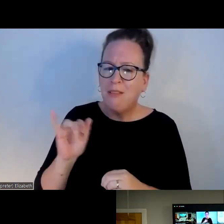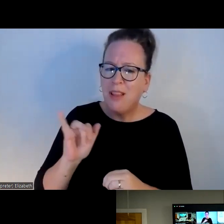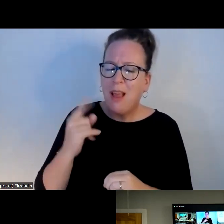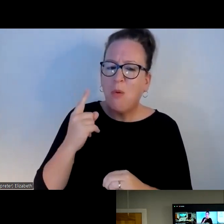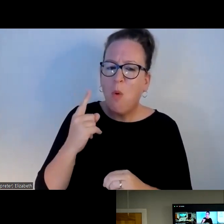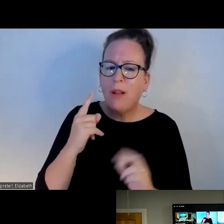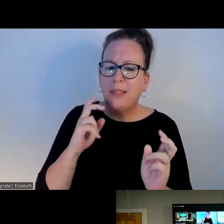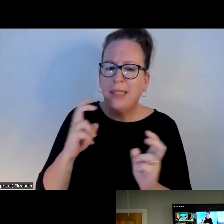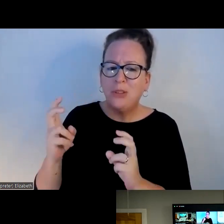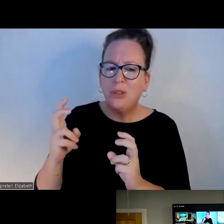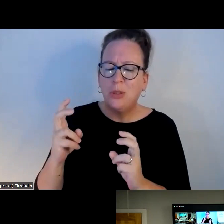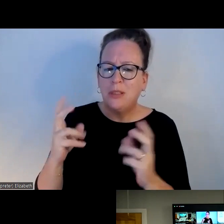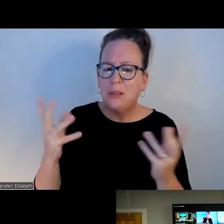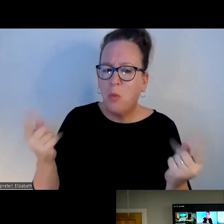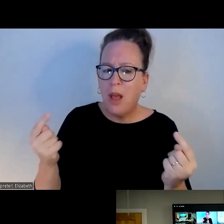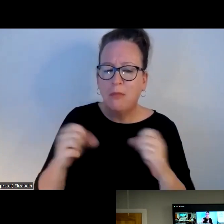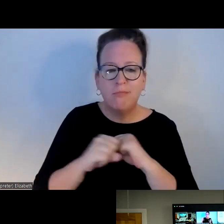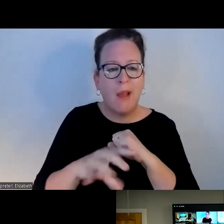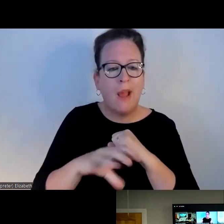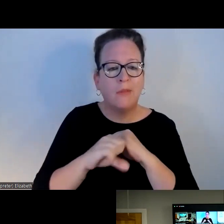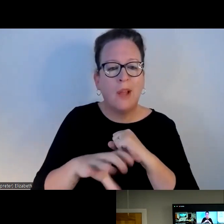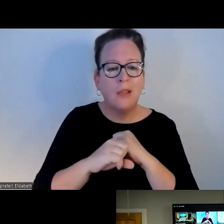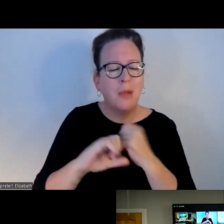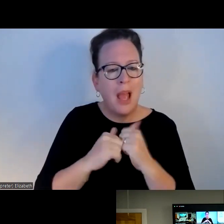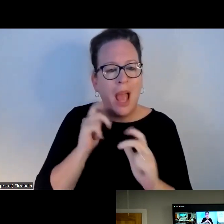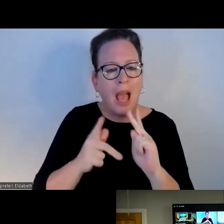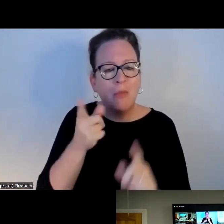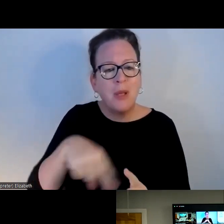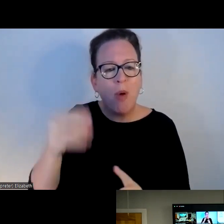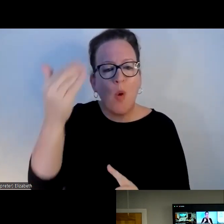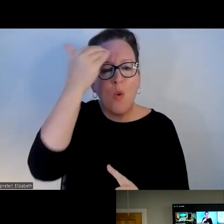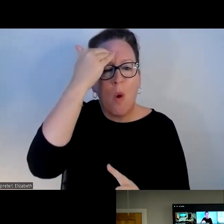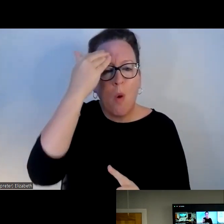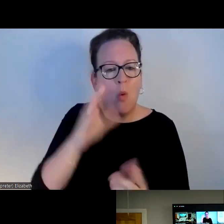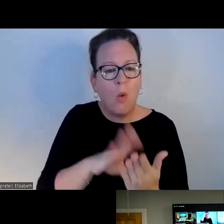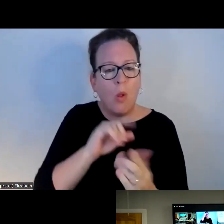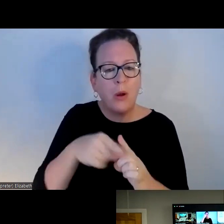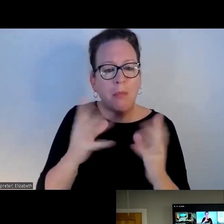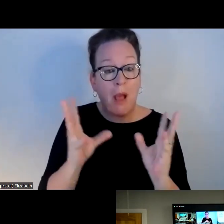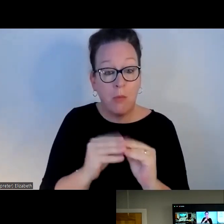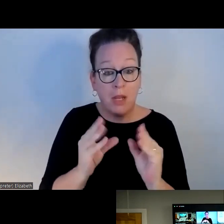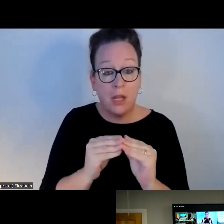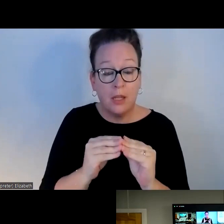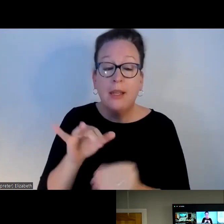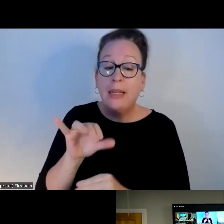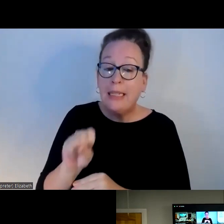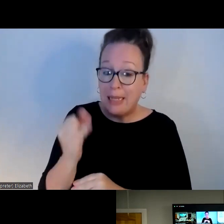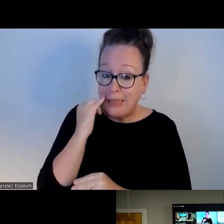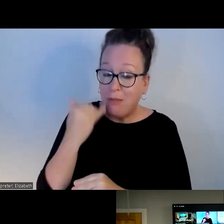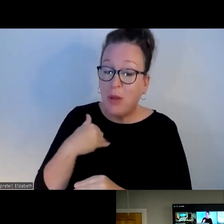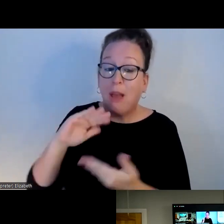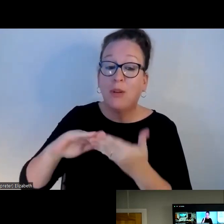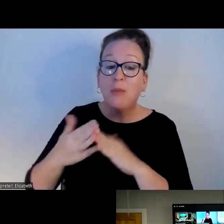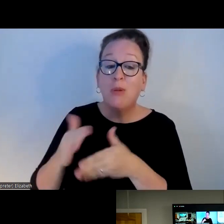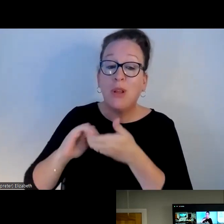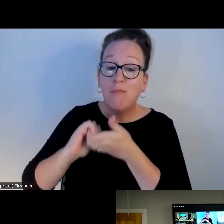people learn about these sessions? And, so far, I think unless there's a community partner that's really doing outreach